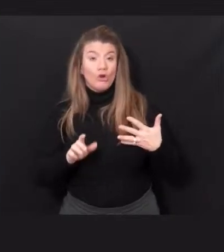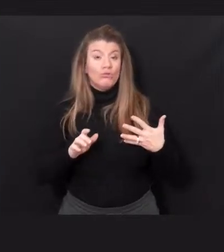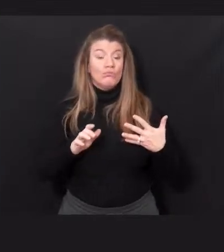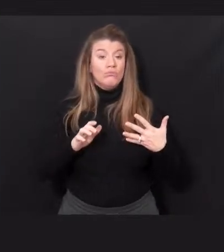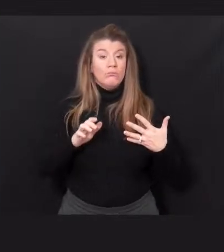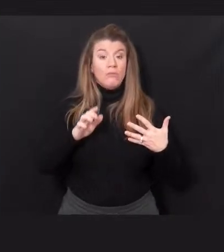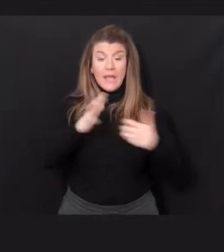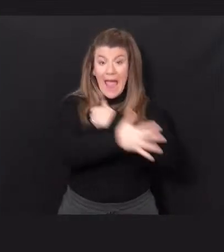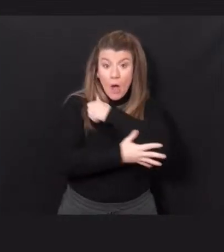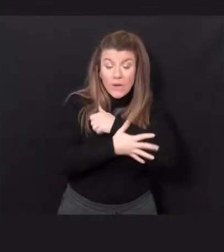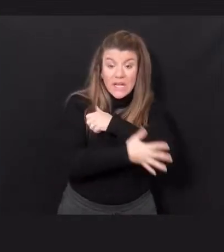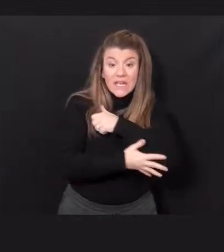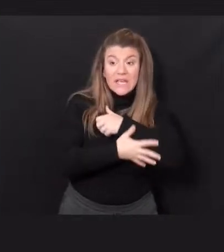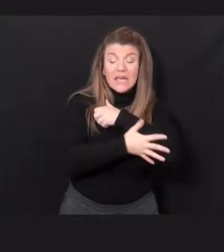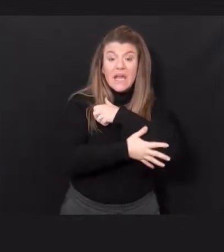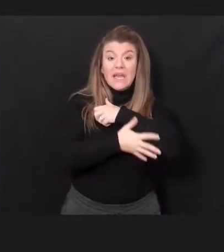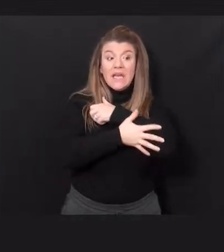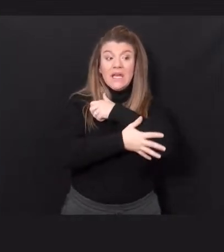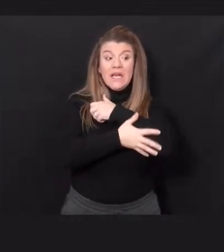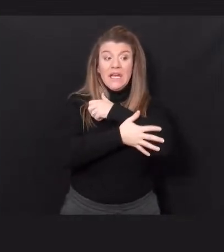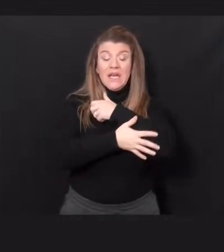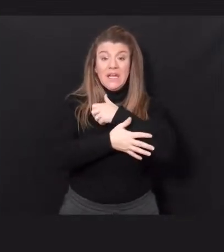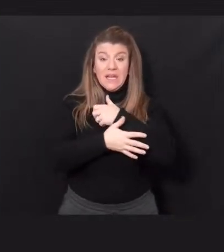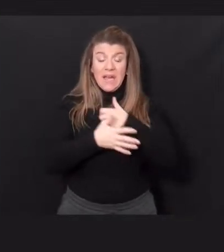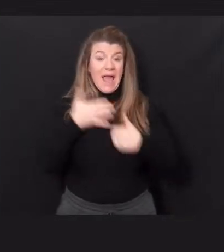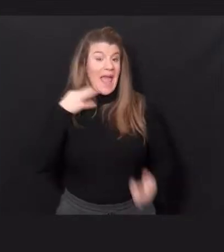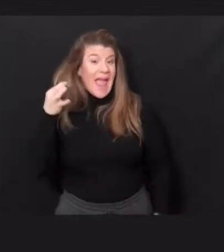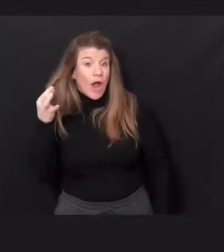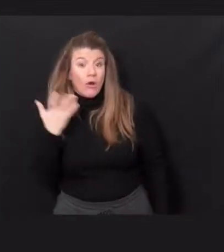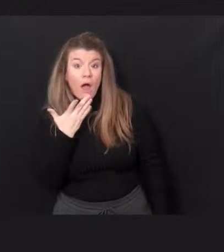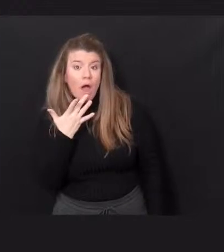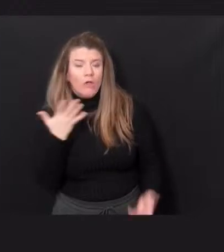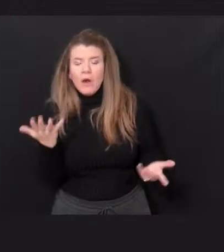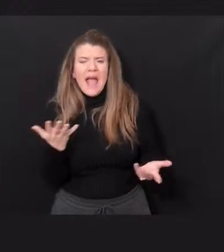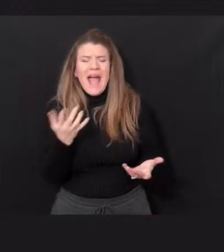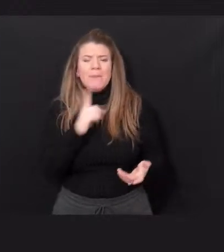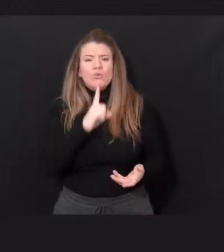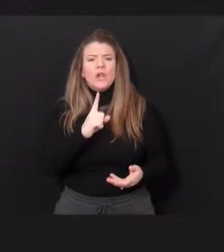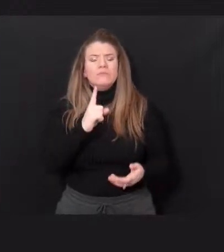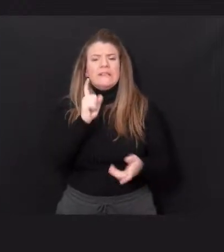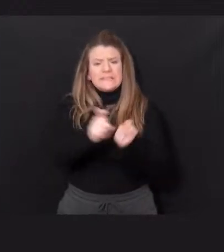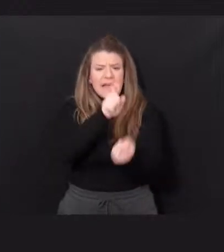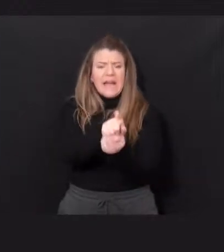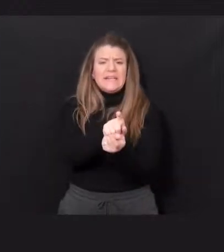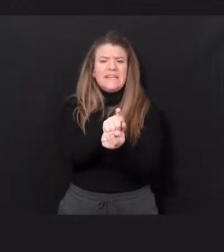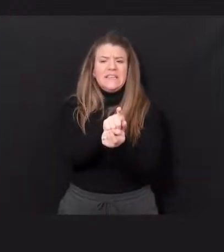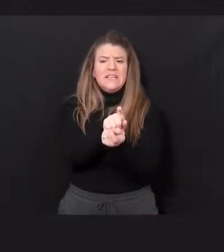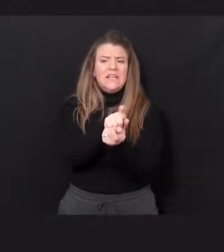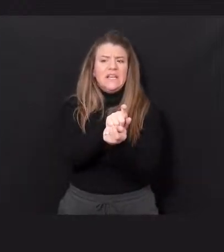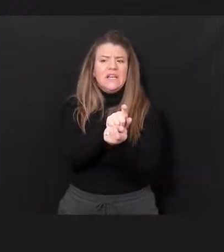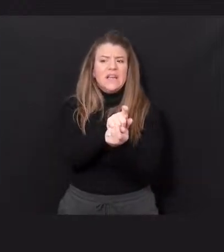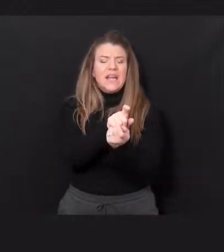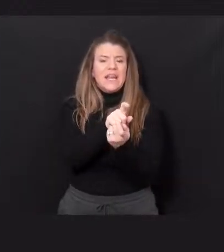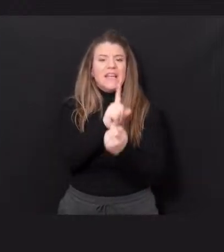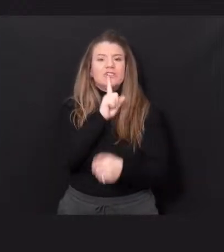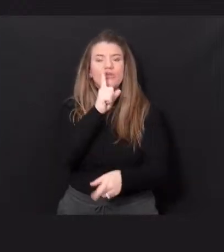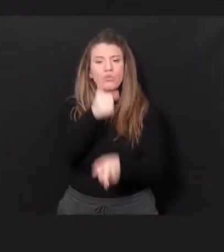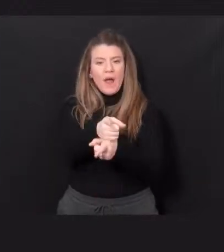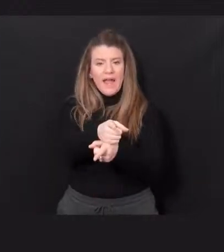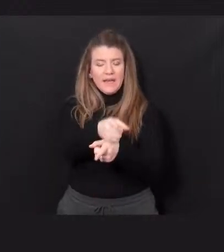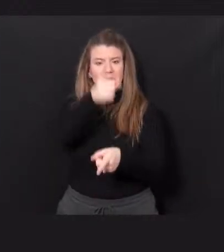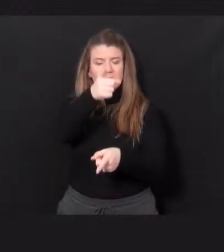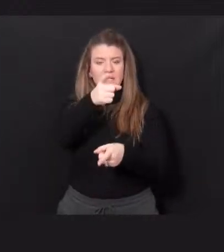by county? Is it by hair color? I mean, what exactly is the